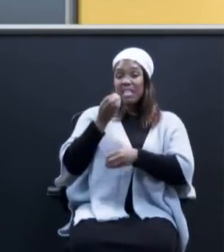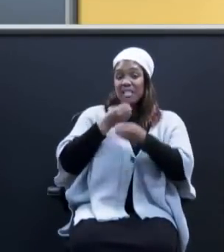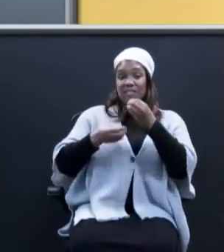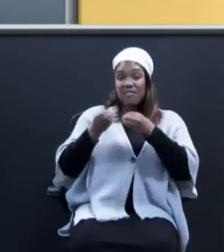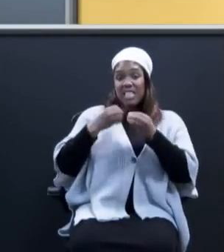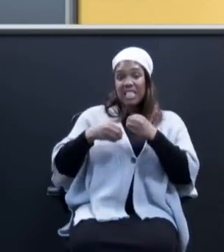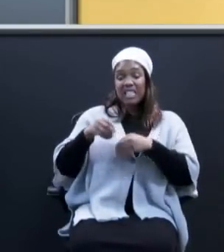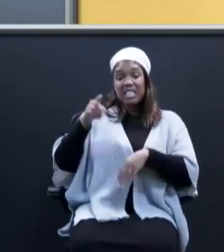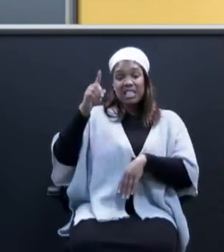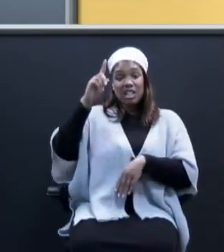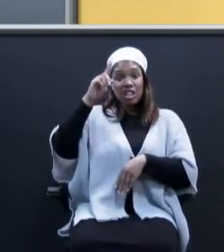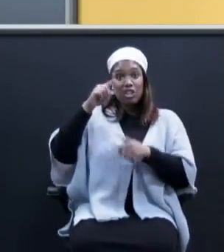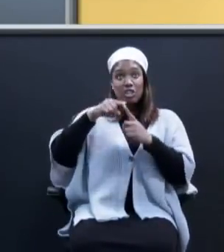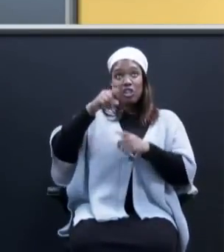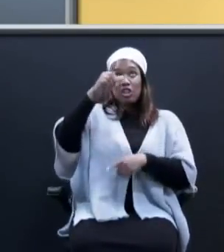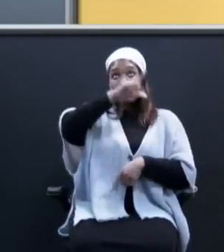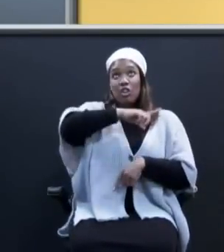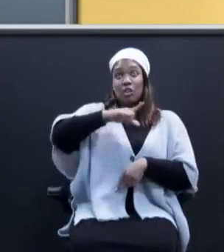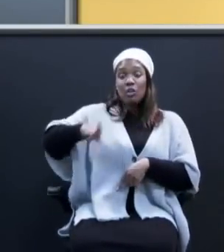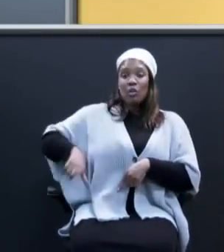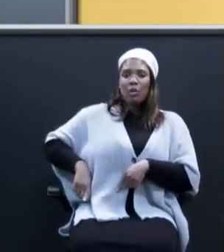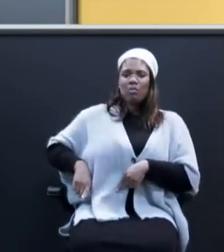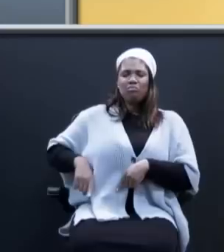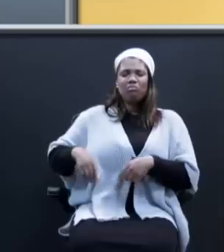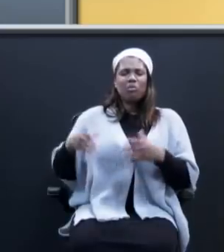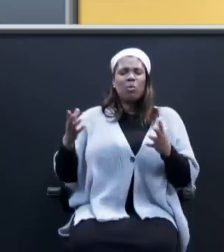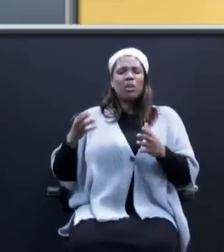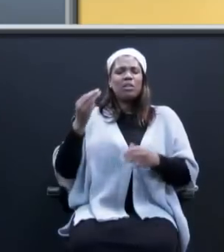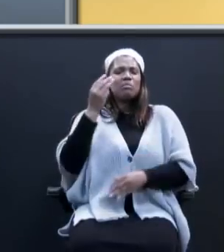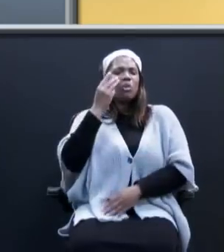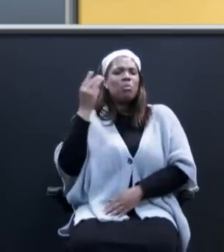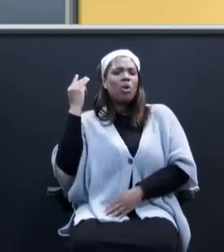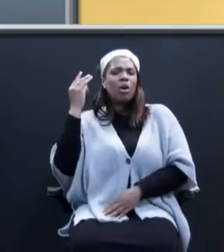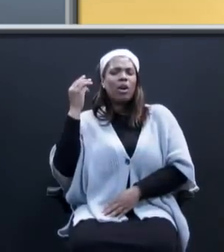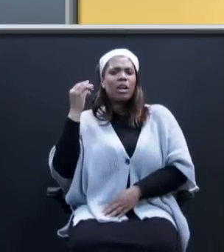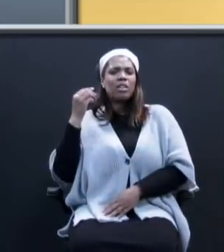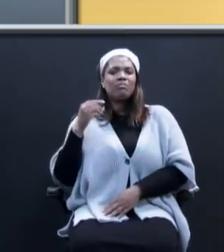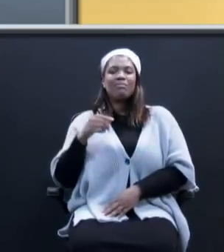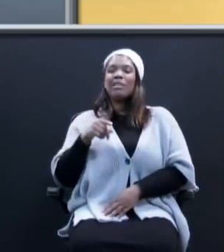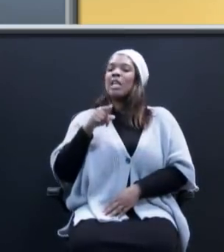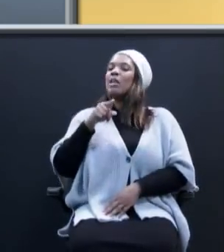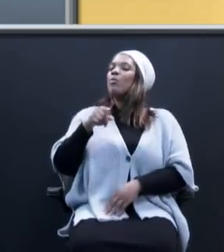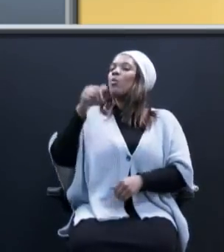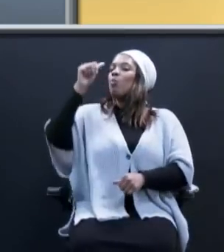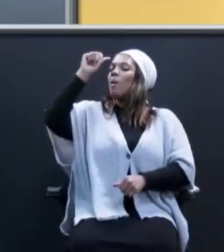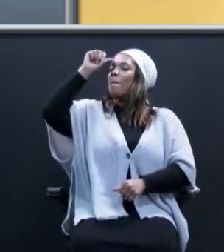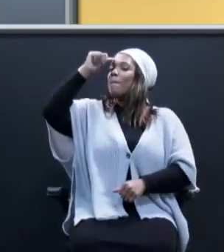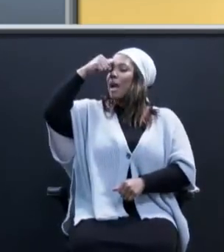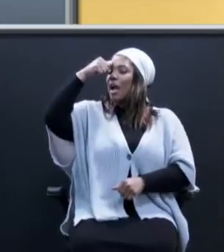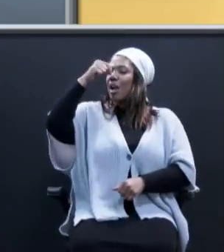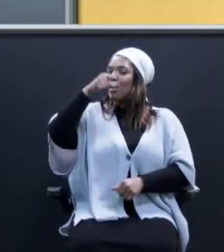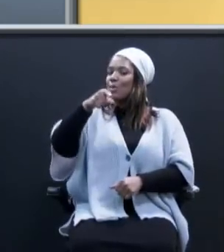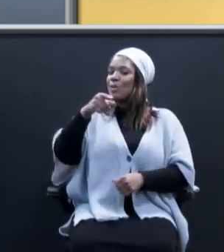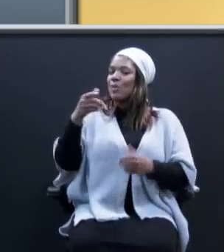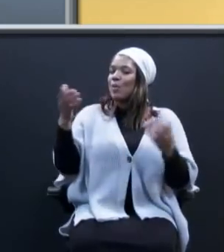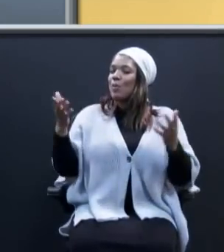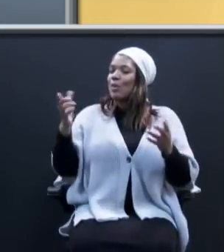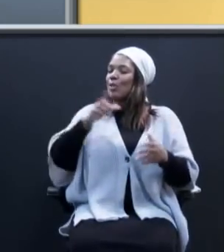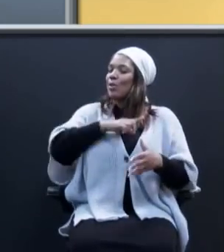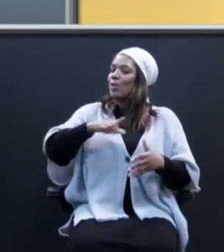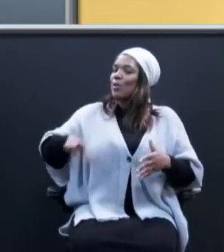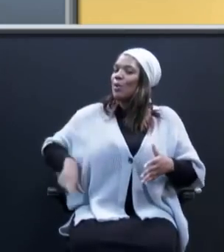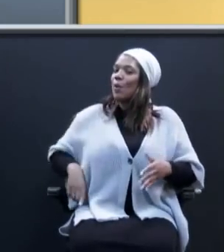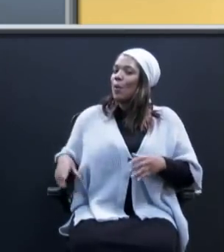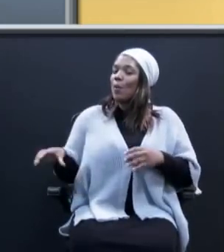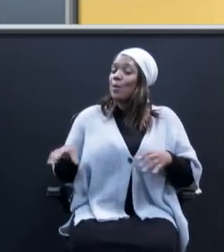your generation. What does a memorial mean? It's going to remind you what the Lord did. And